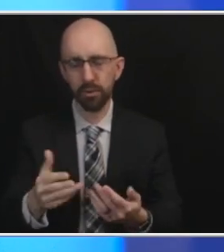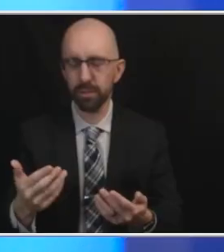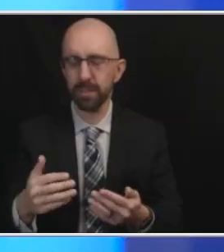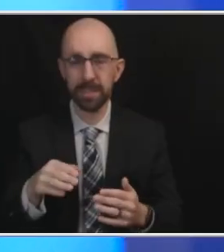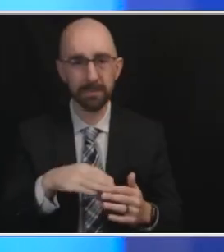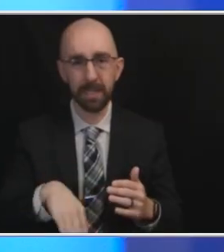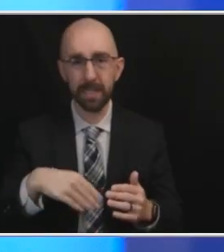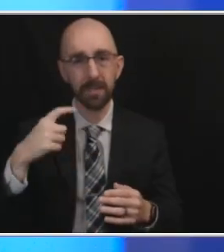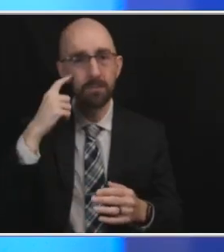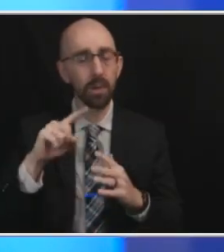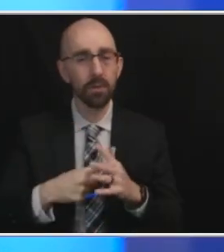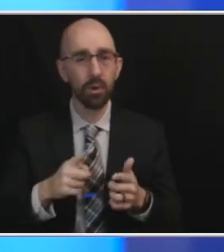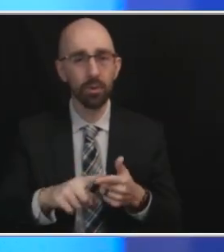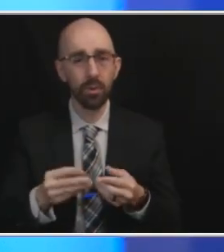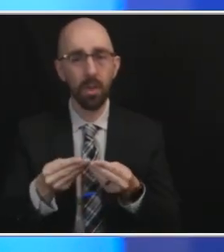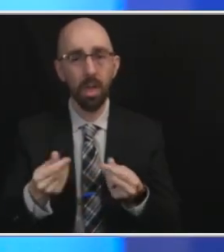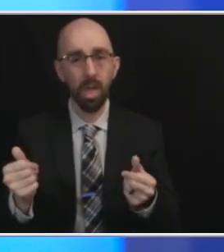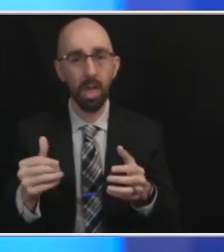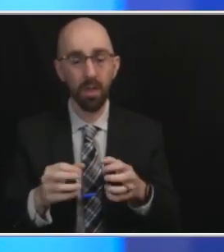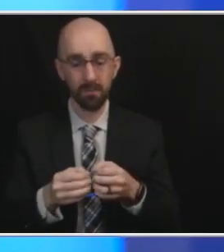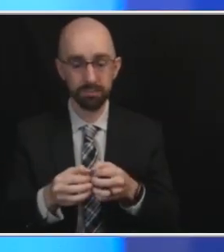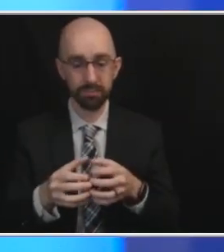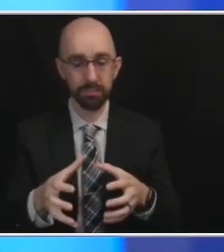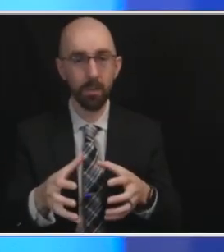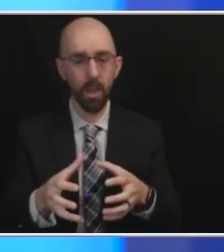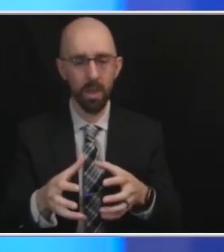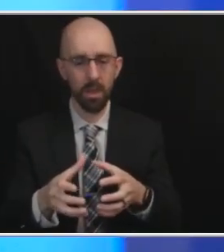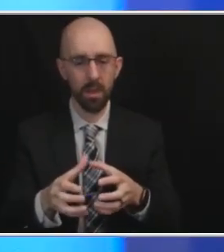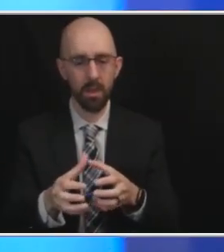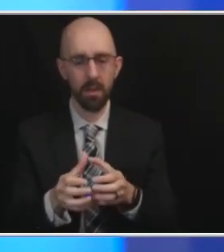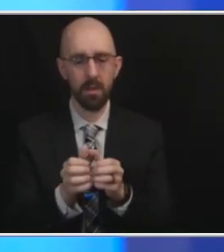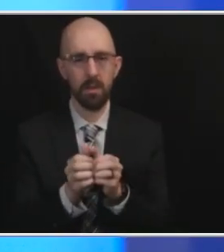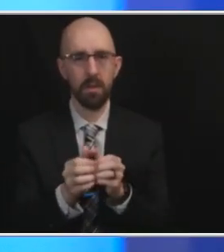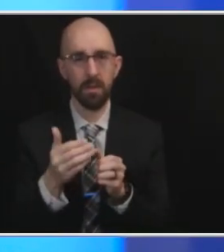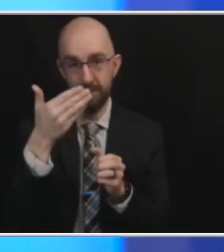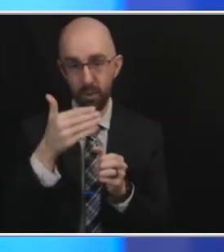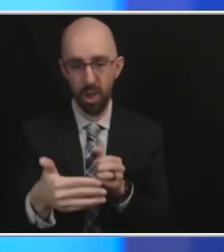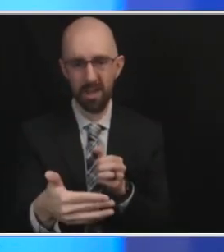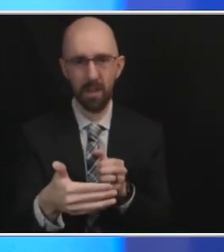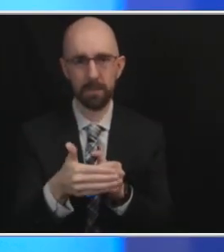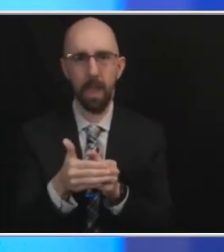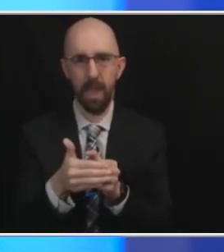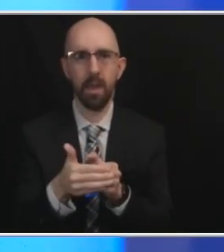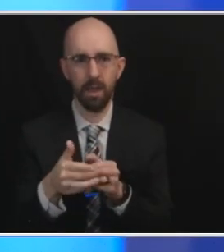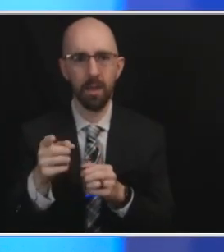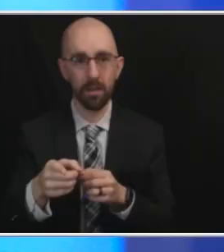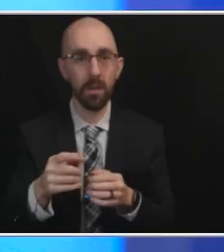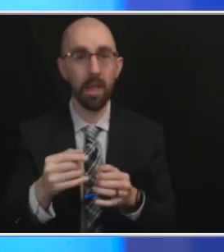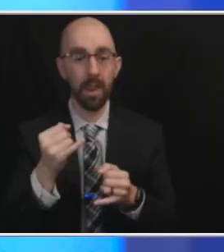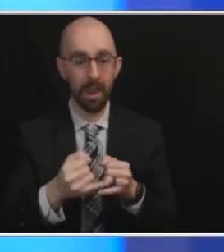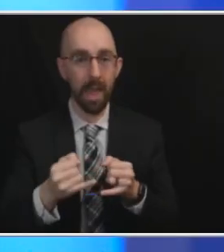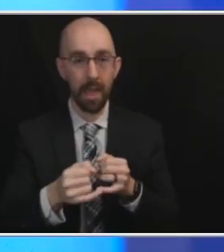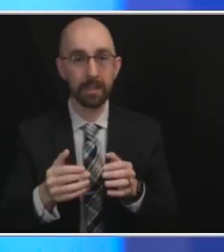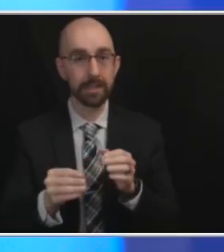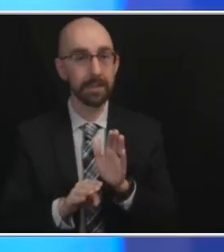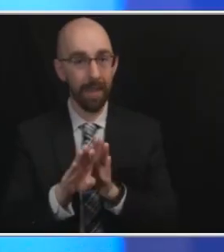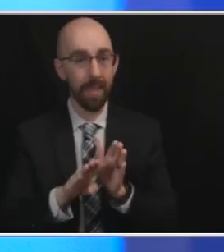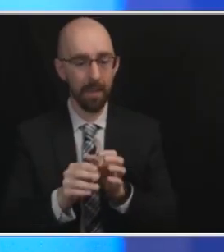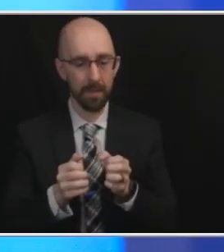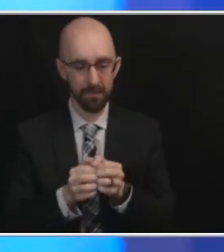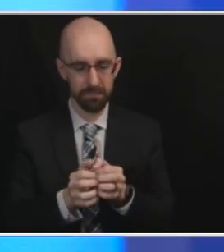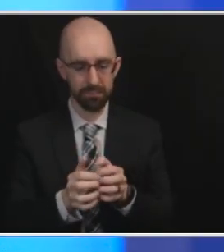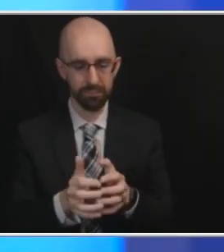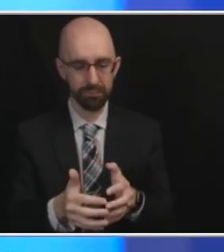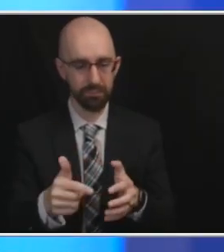to deteriorate, it goes in reverse. So it starts with the last areas that were developed, which are the frontal lobes, and then followed